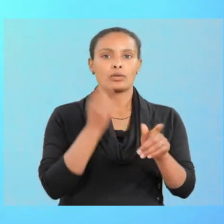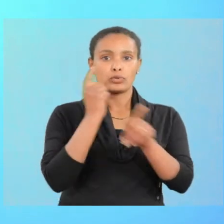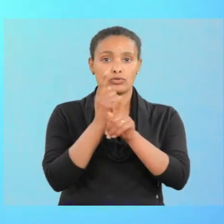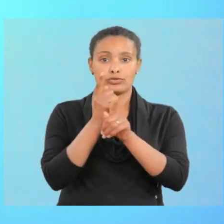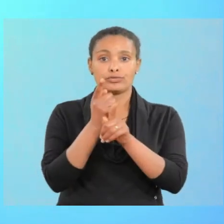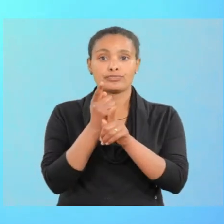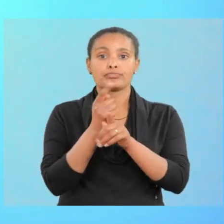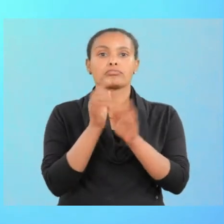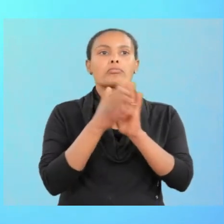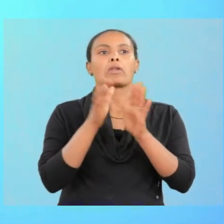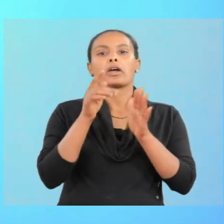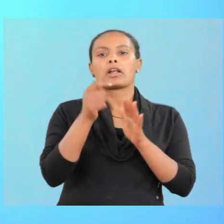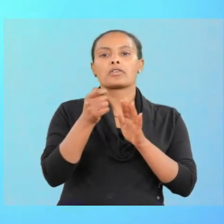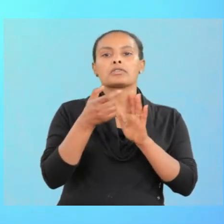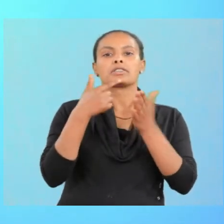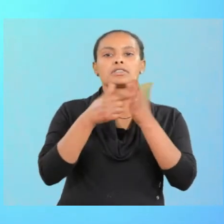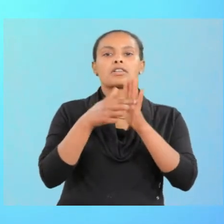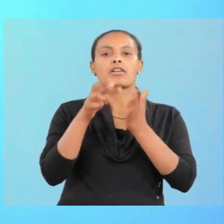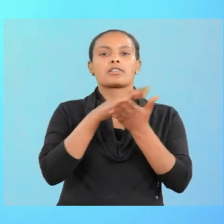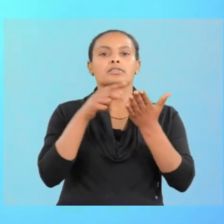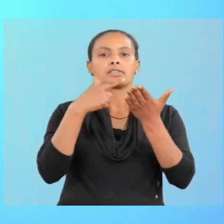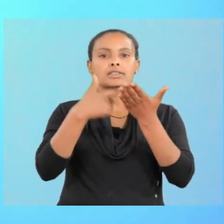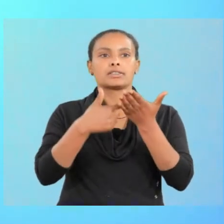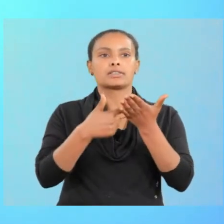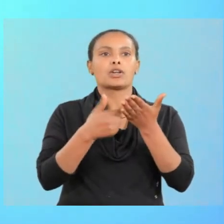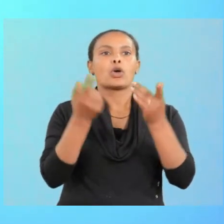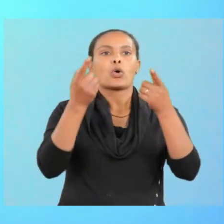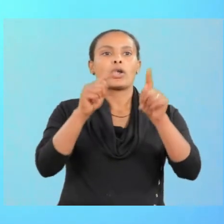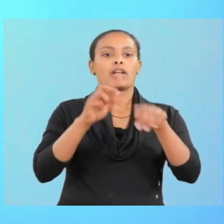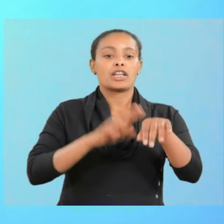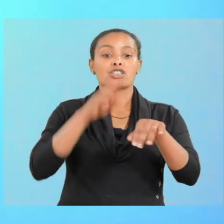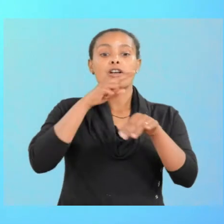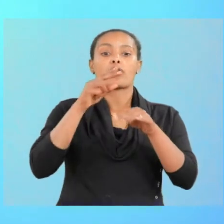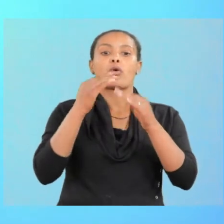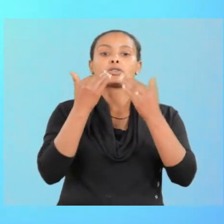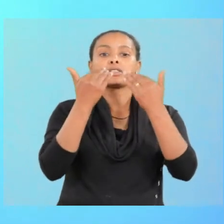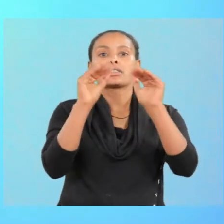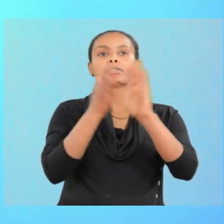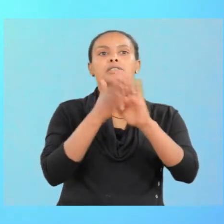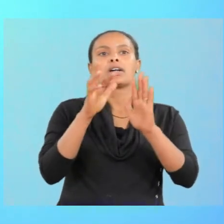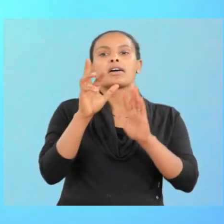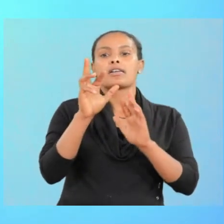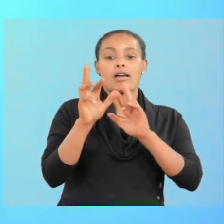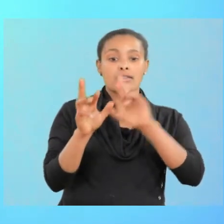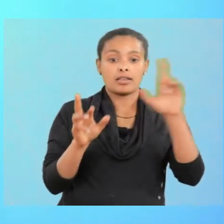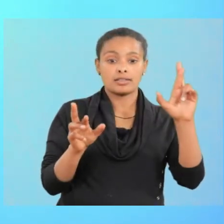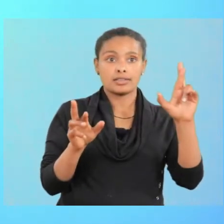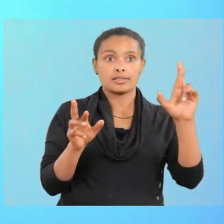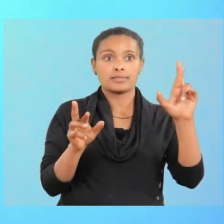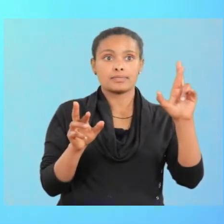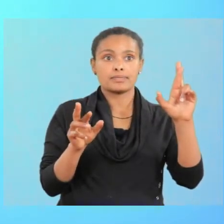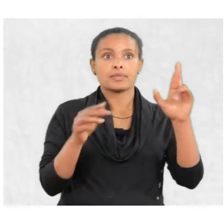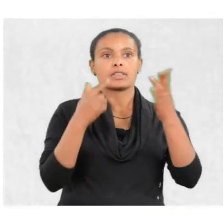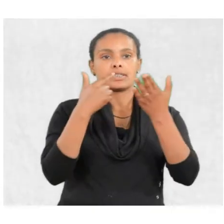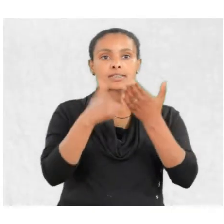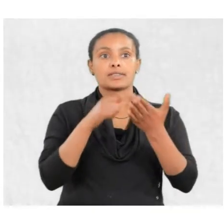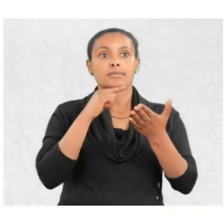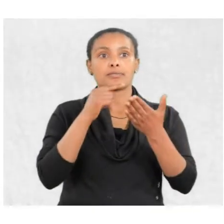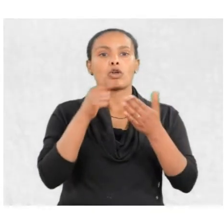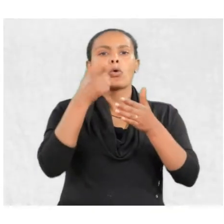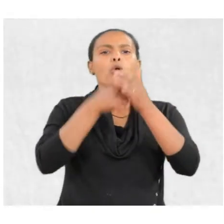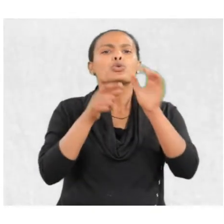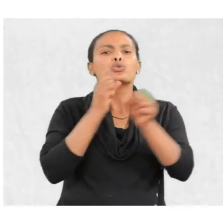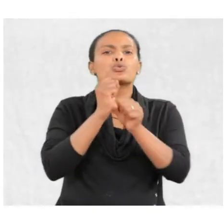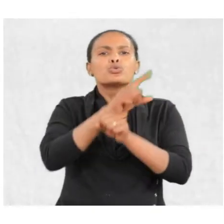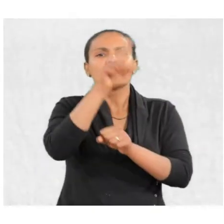Prove rate of this reaction is this, when initial concentration of the reactants are this. What did